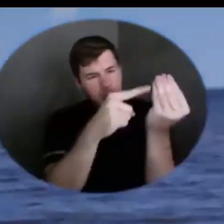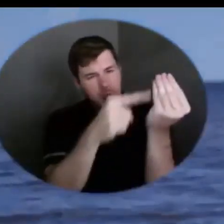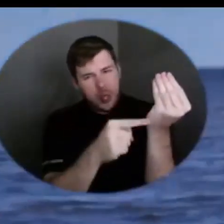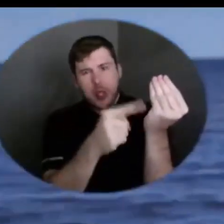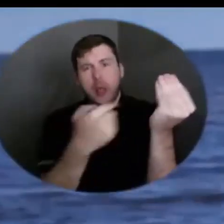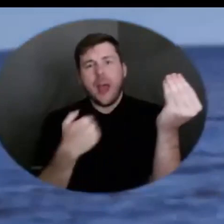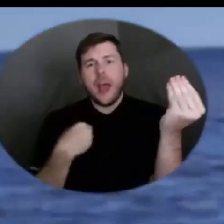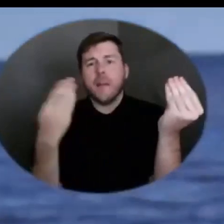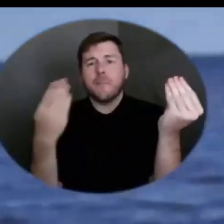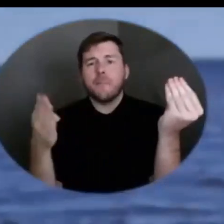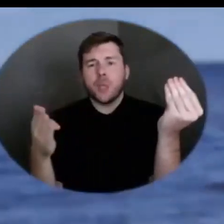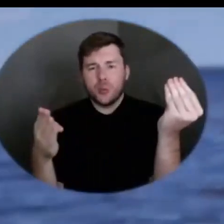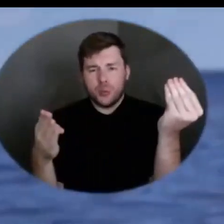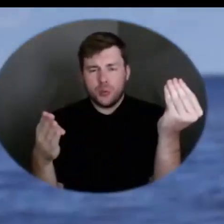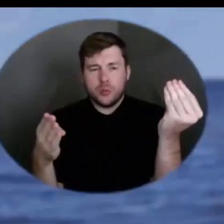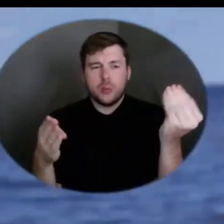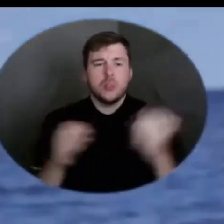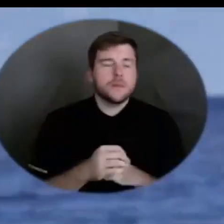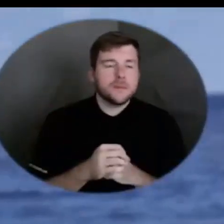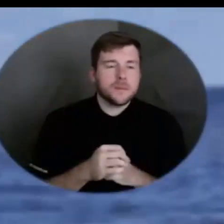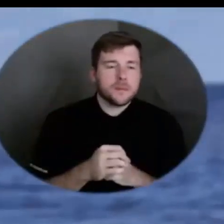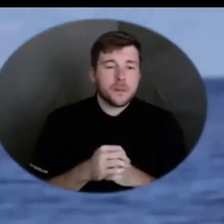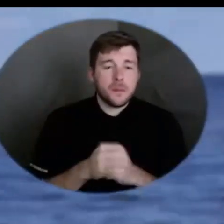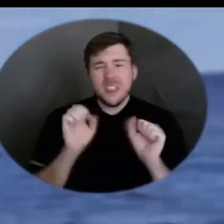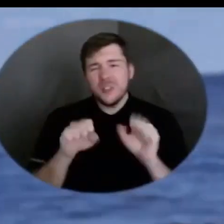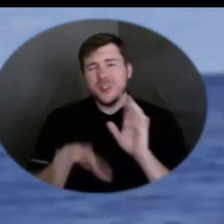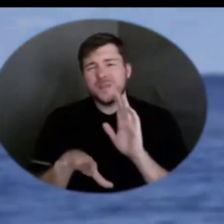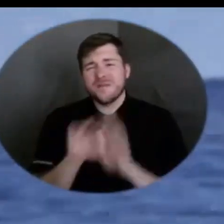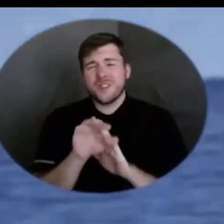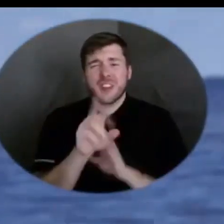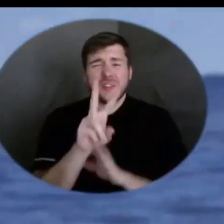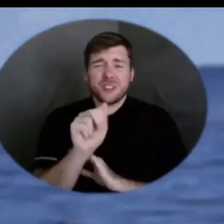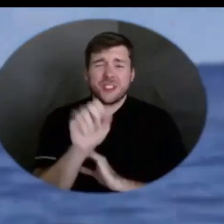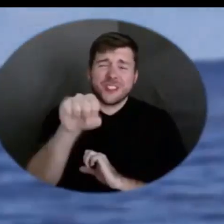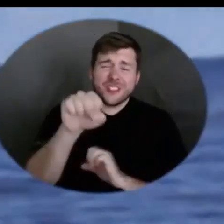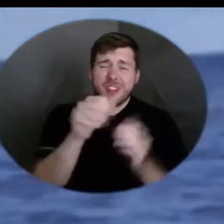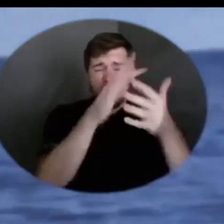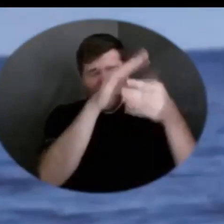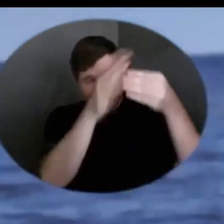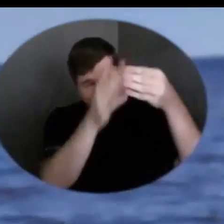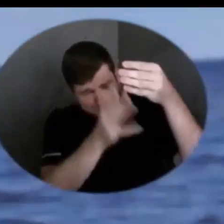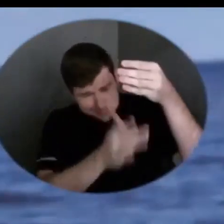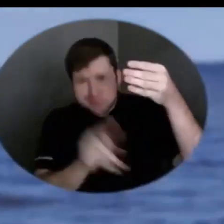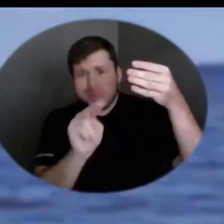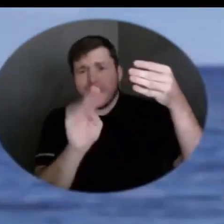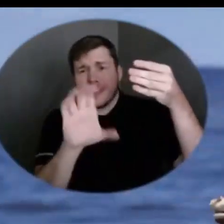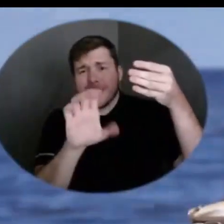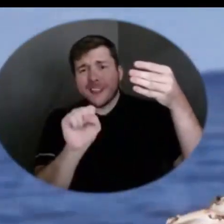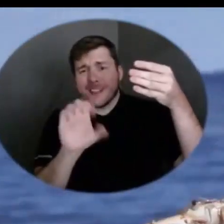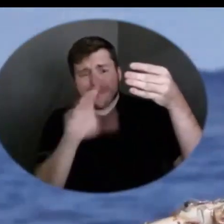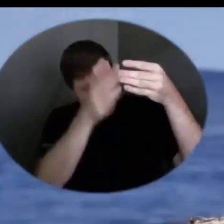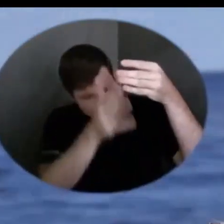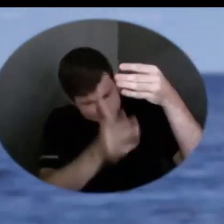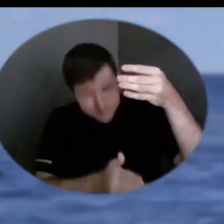them. Chesapeake, Virginia, of course, but we're all across the Atlantic seaboard you can catch these. They're commercially fished, and